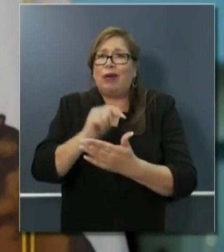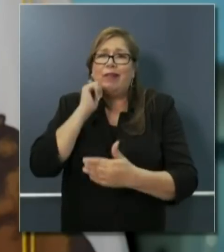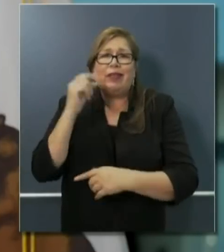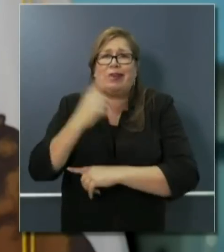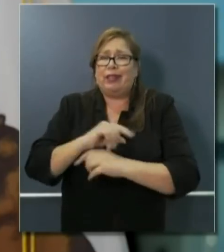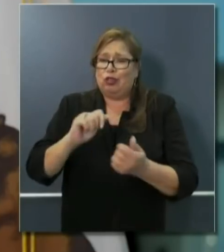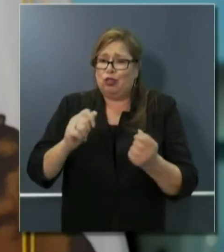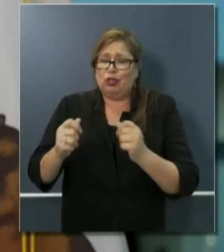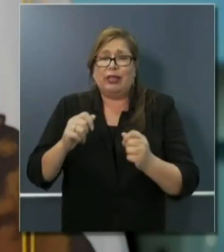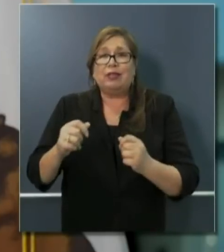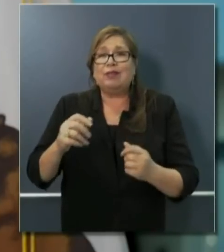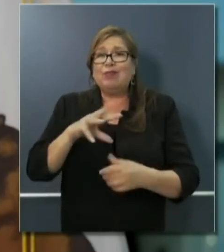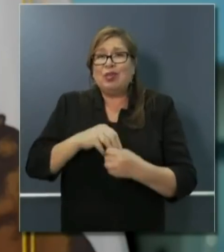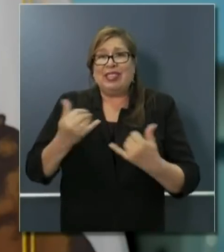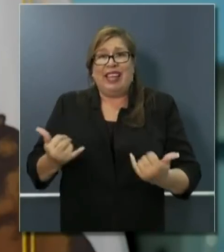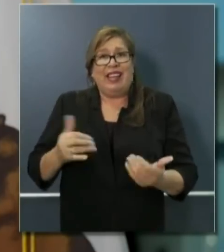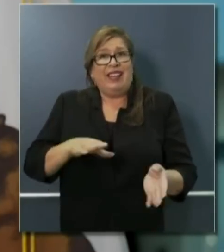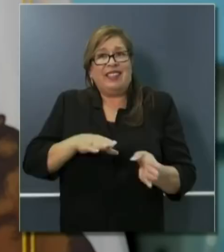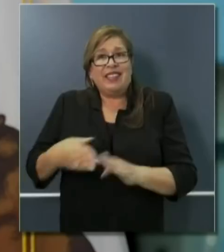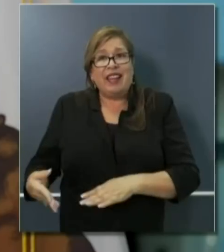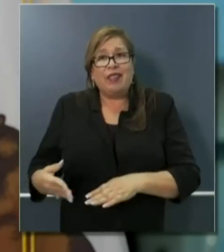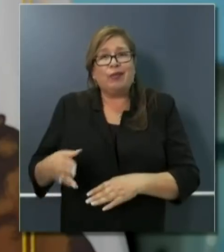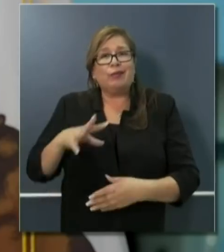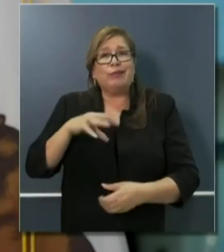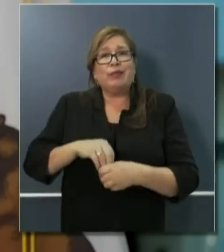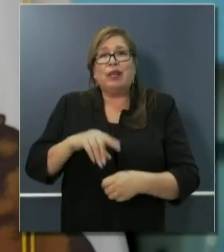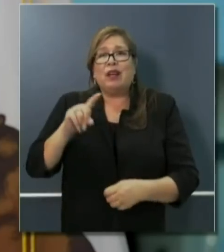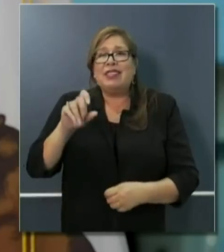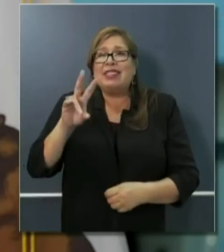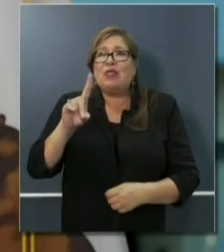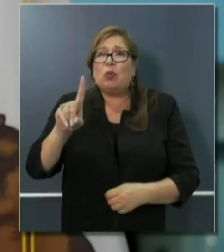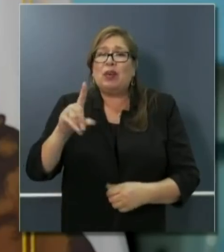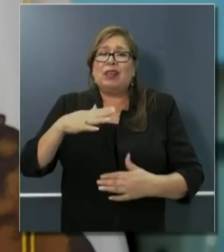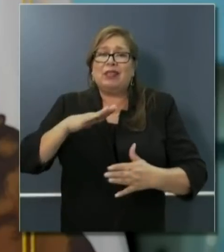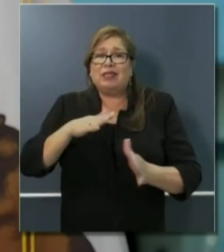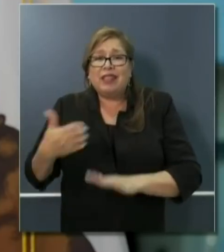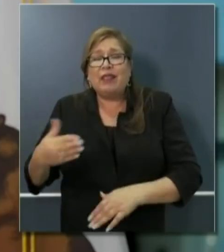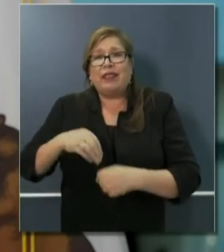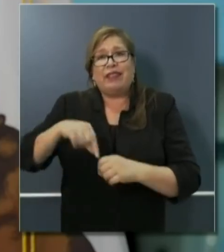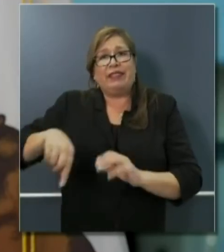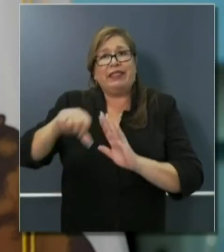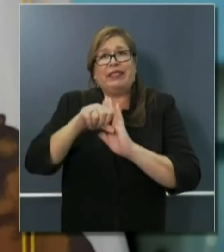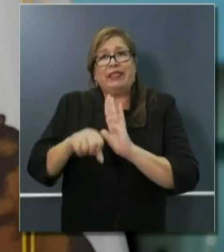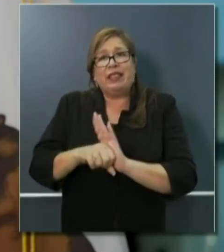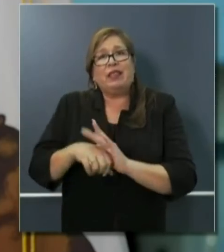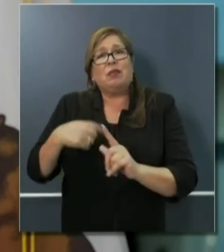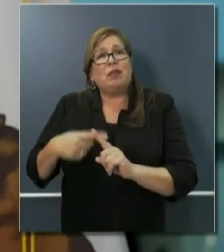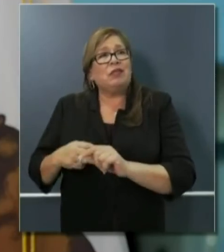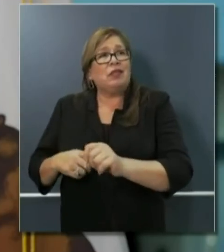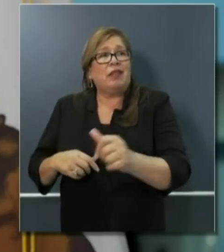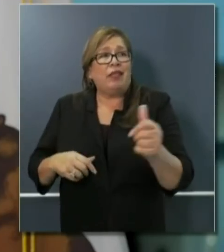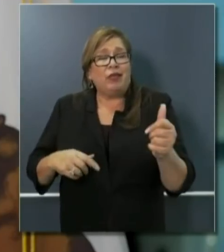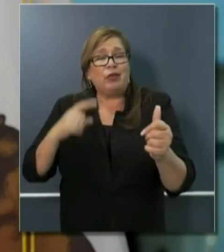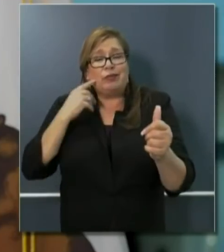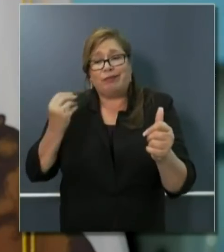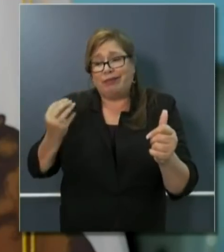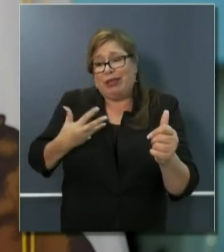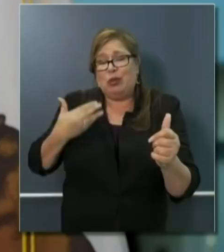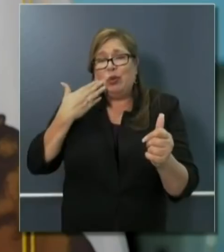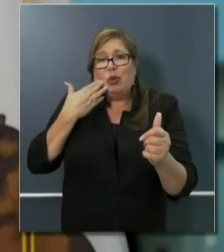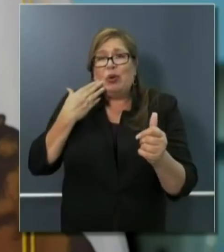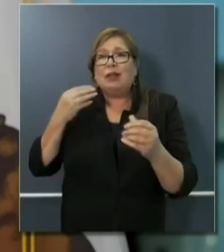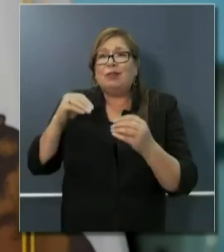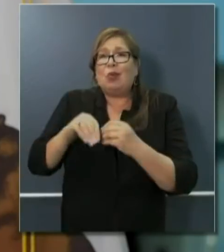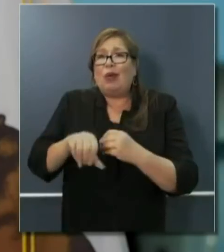We marked this morning of 171 deaths in this state. We already have reports of others just in the last number of